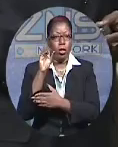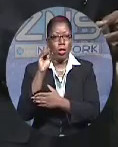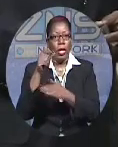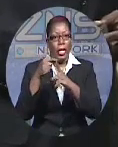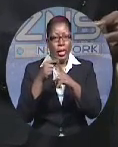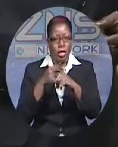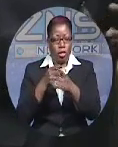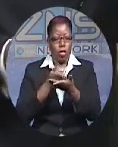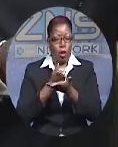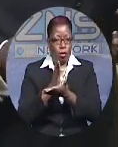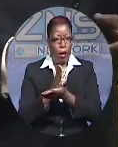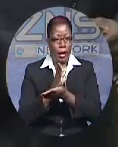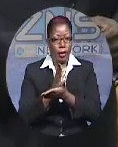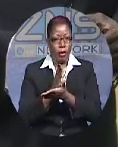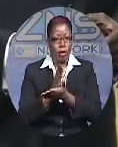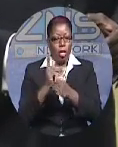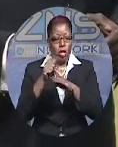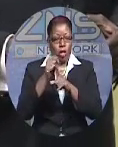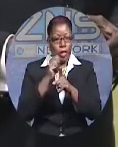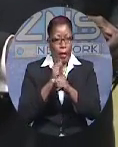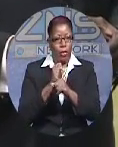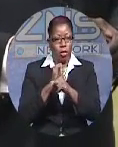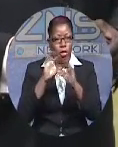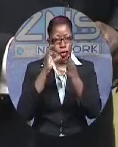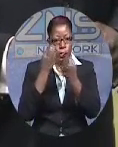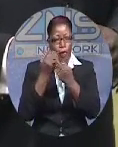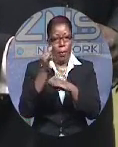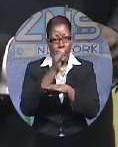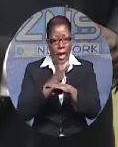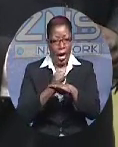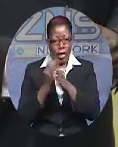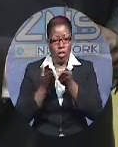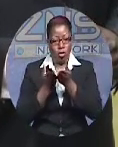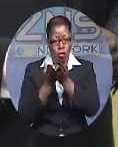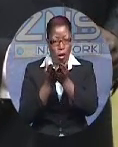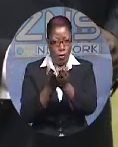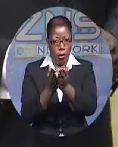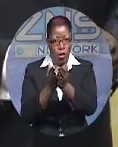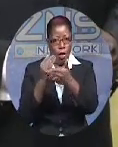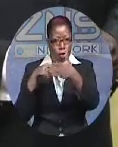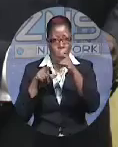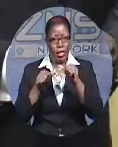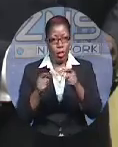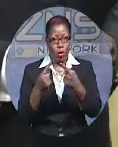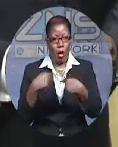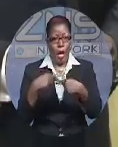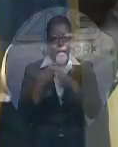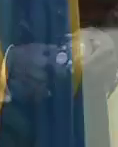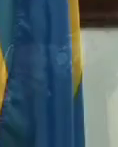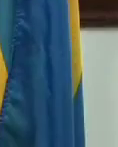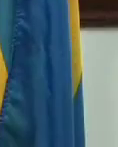inches, and it is steady. But stay tuned, temperatures around the family violence, travel and boating forecast is still to come.